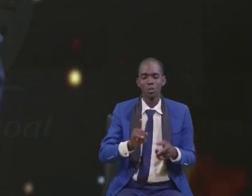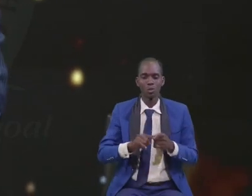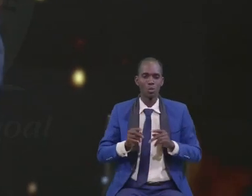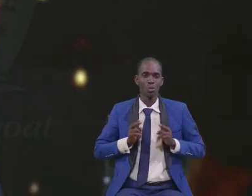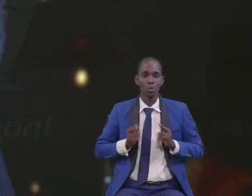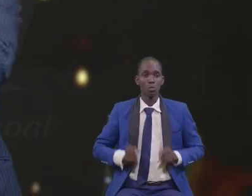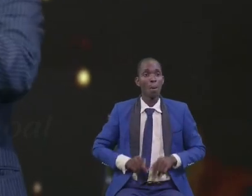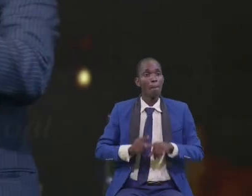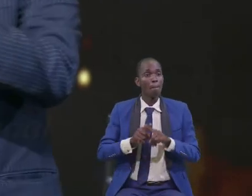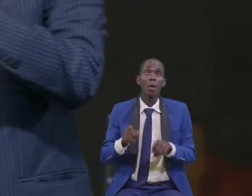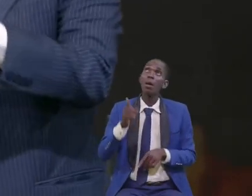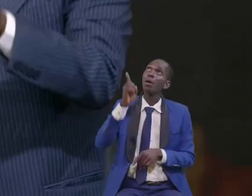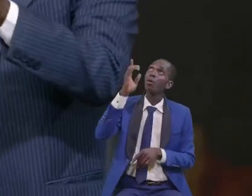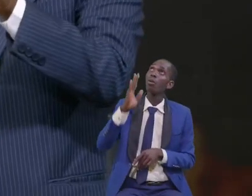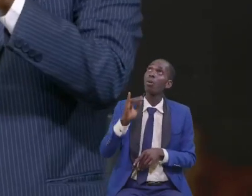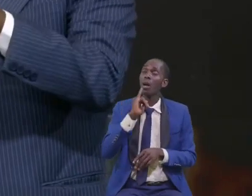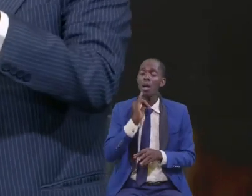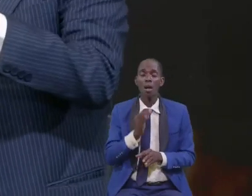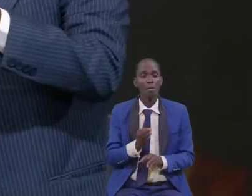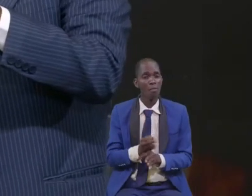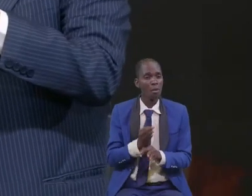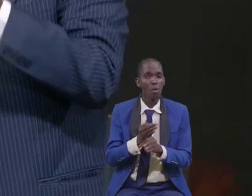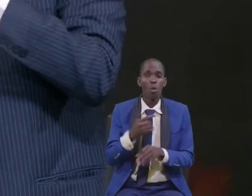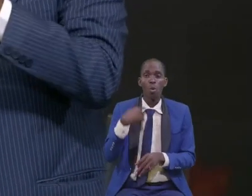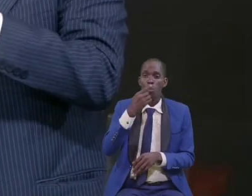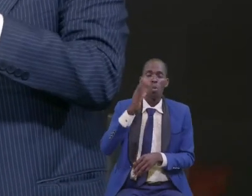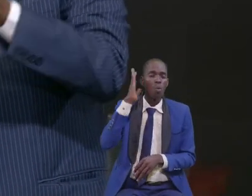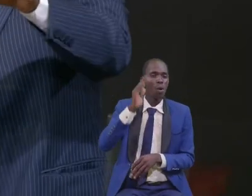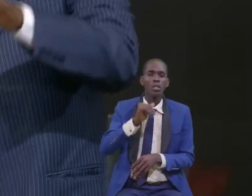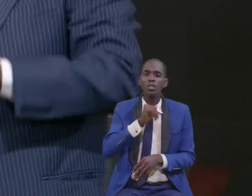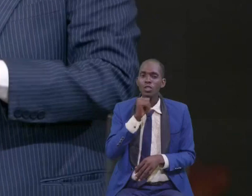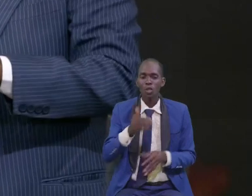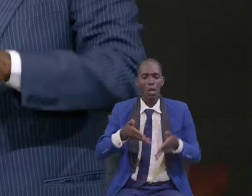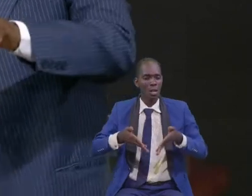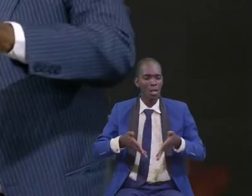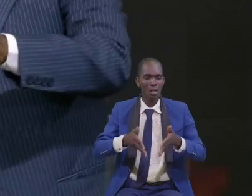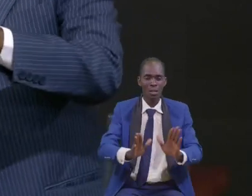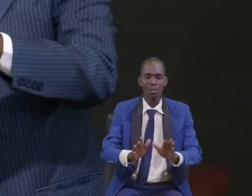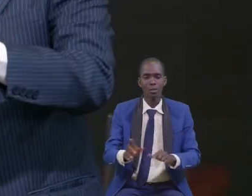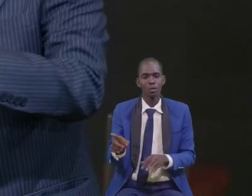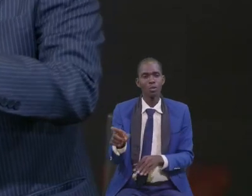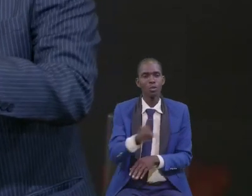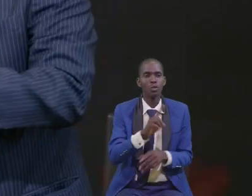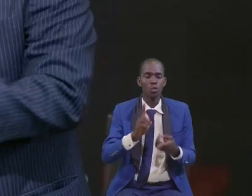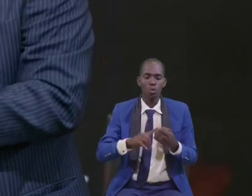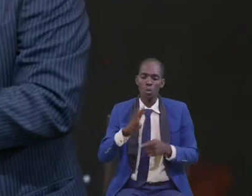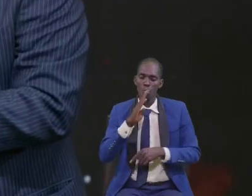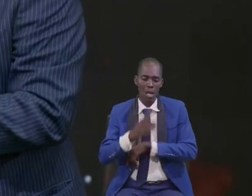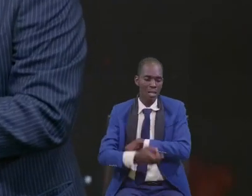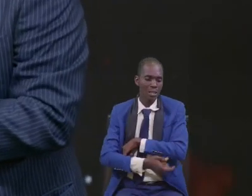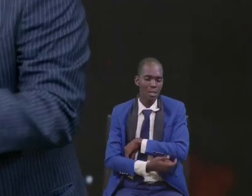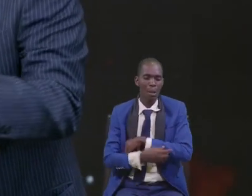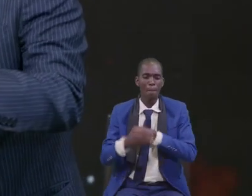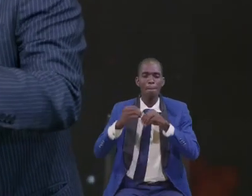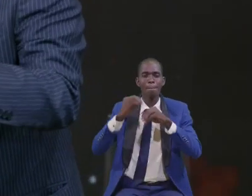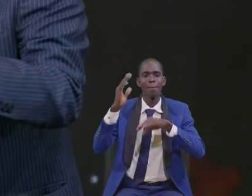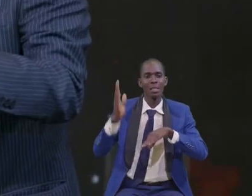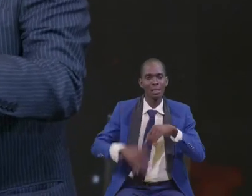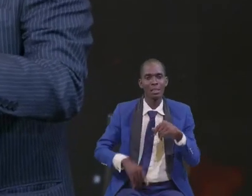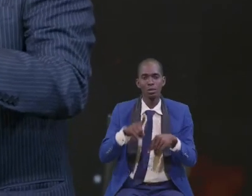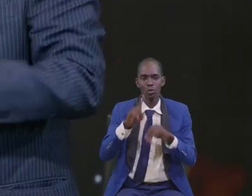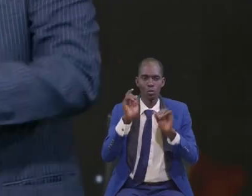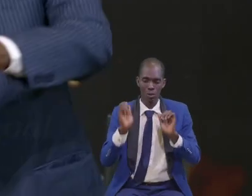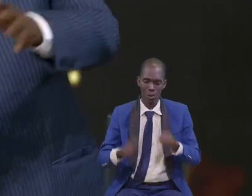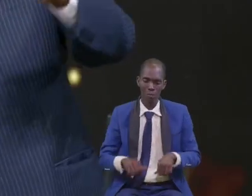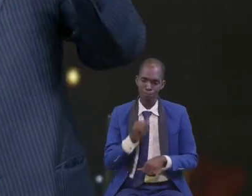is faithful, who will not suffer you, permit you, allow you to be tempted above that ye